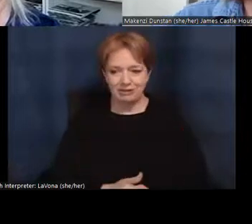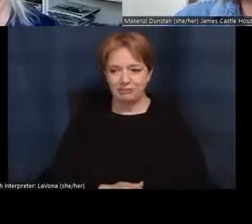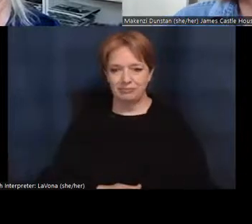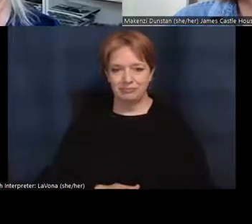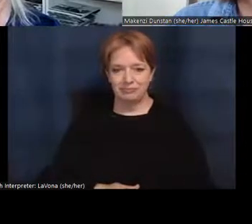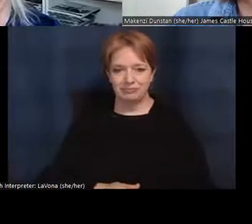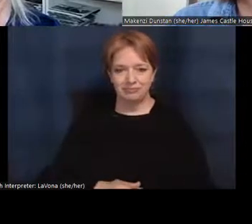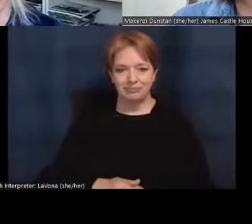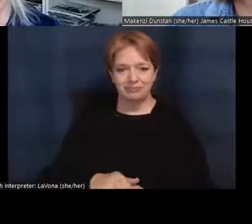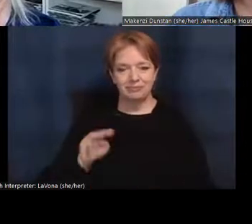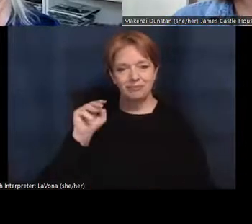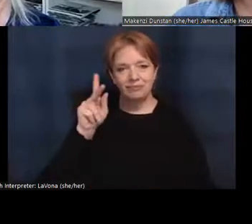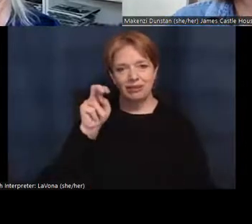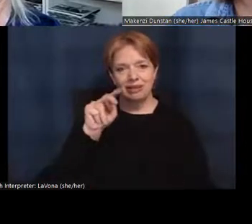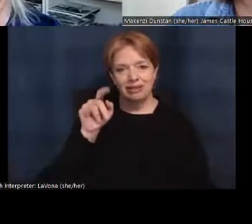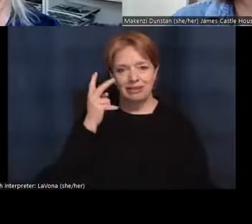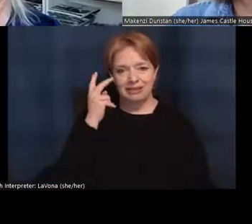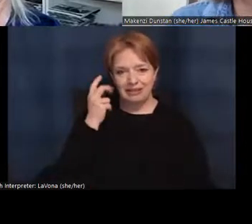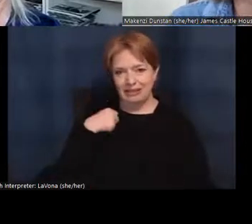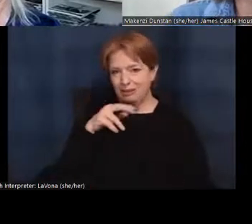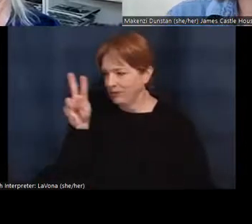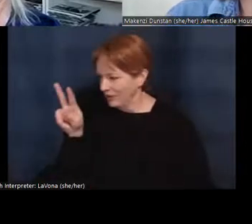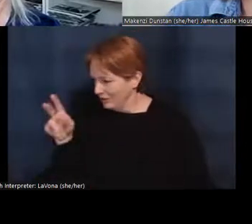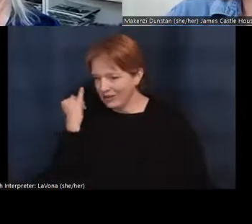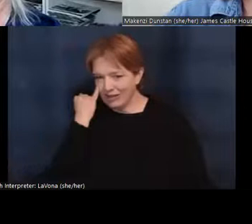Let's see, any other kind of questions in here?